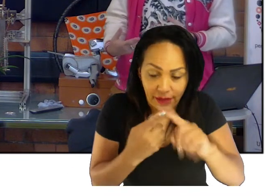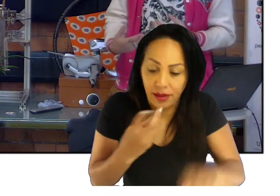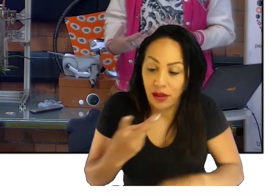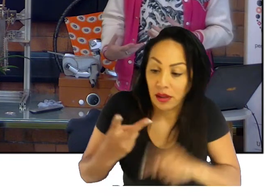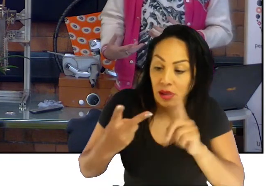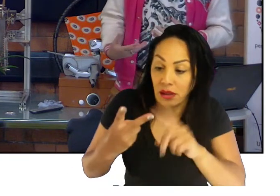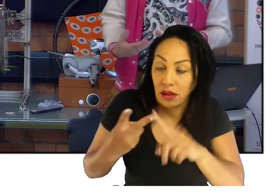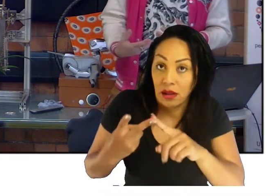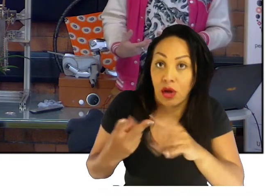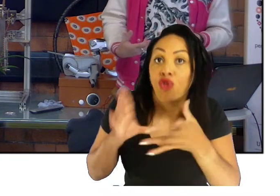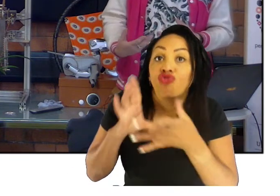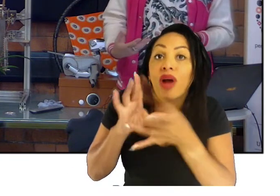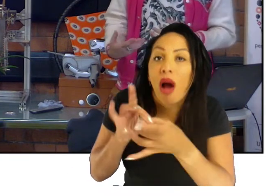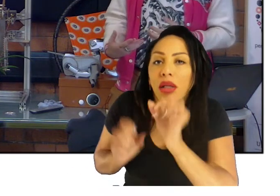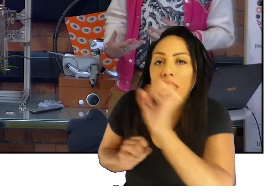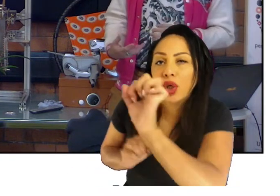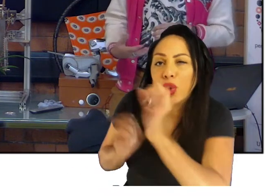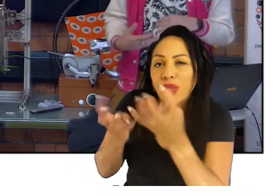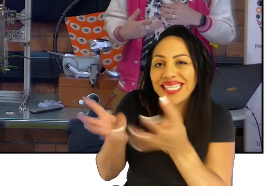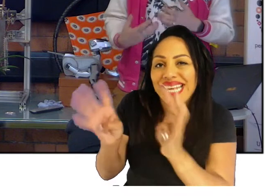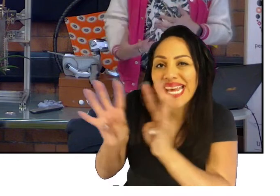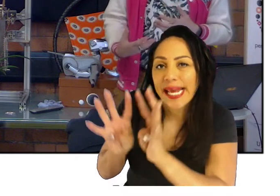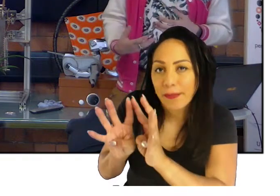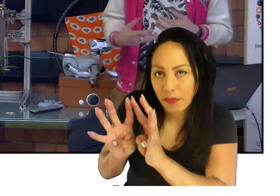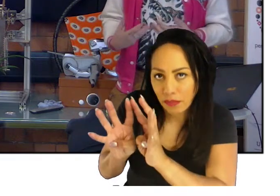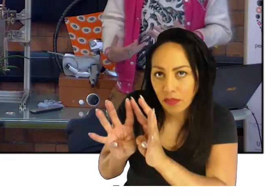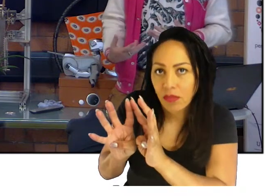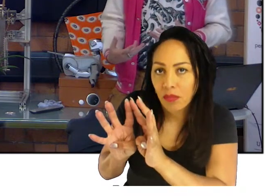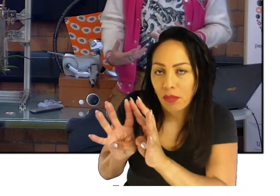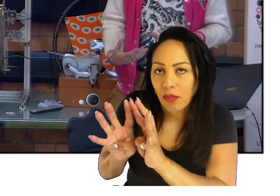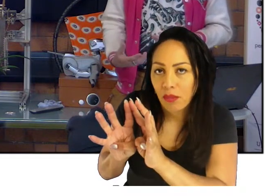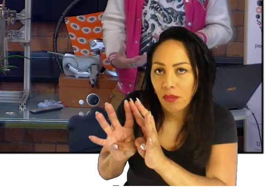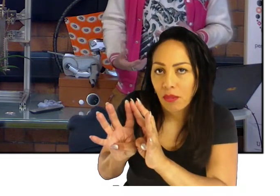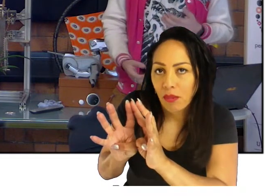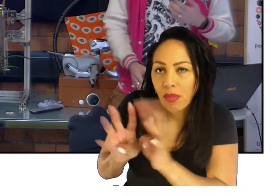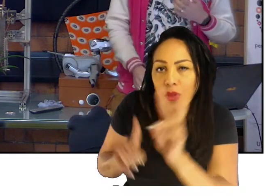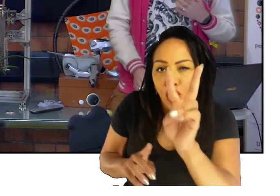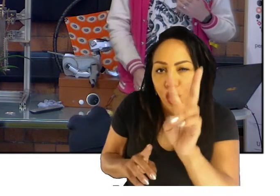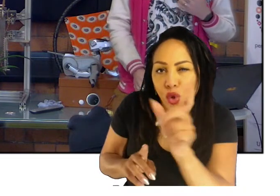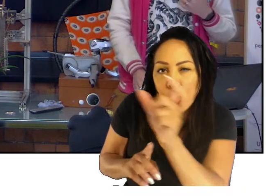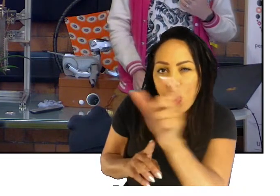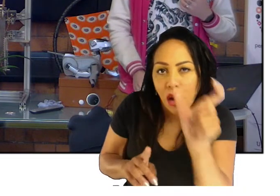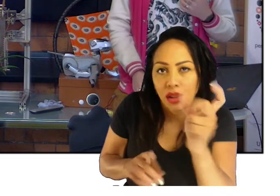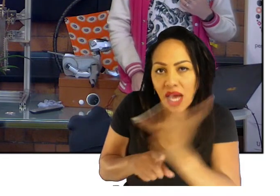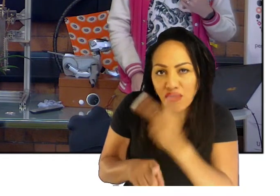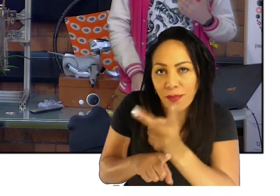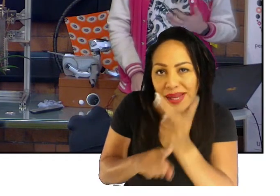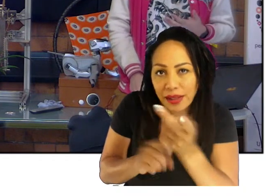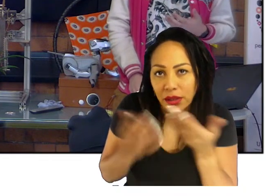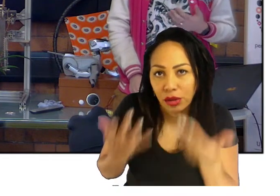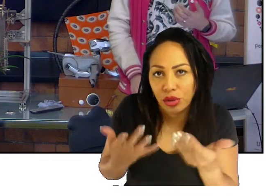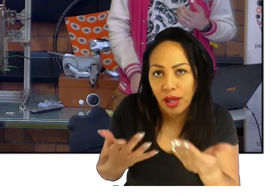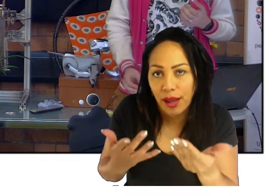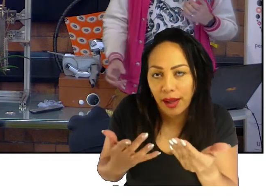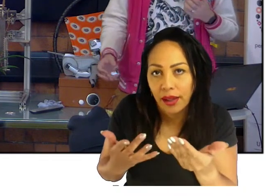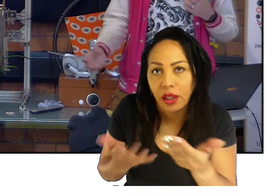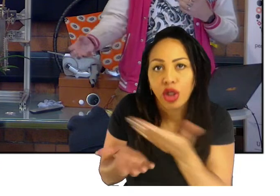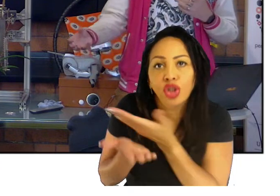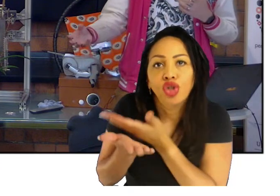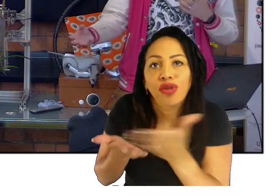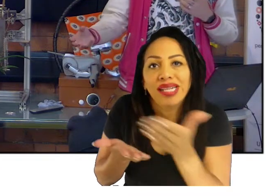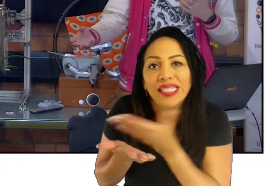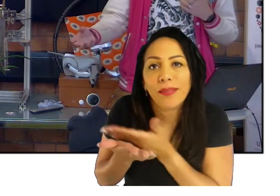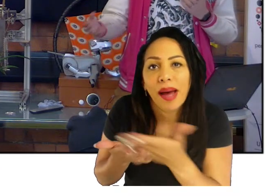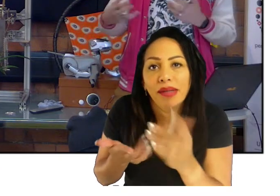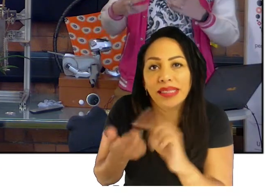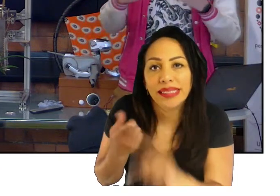to the two words that I keep saying of transparency and vulnerability. It's okay,